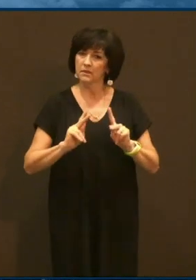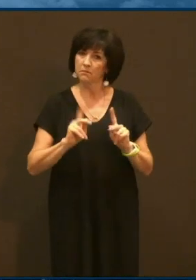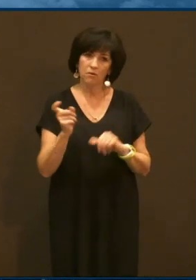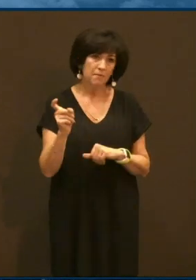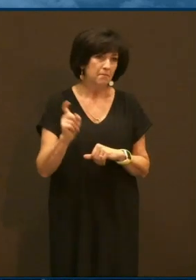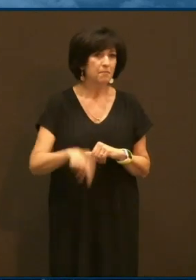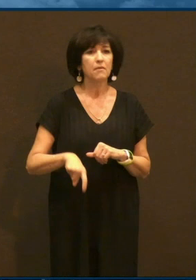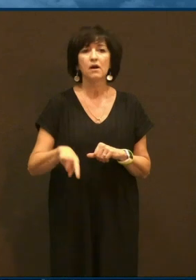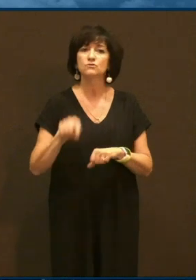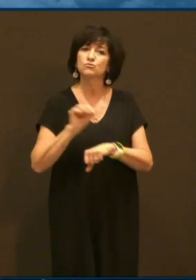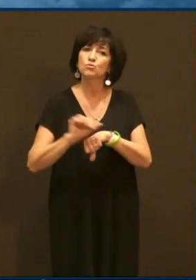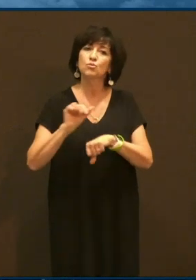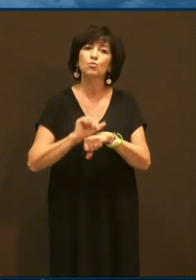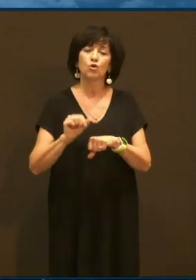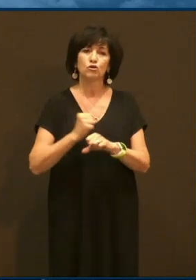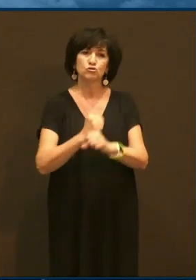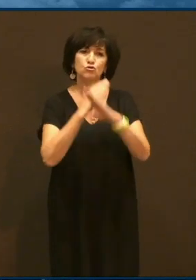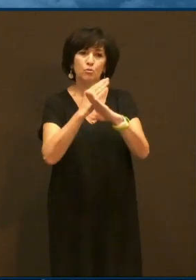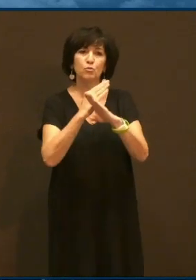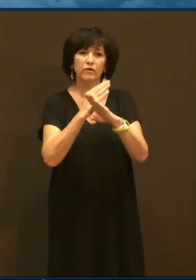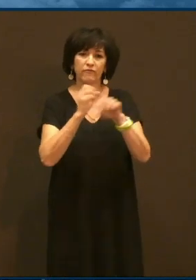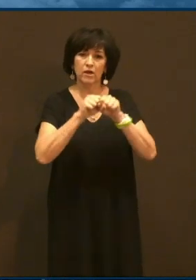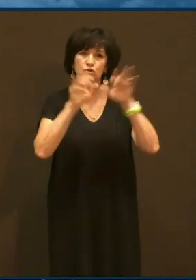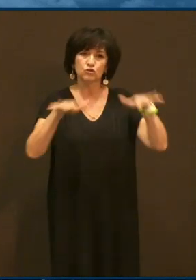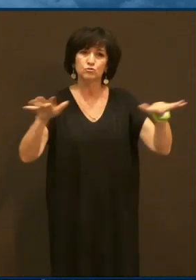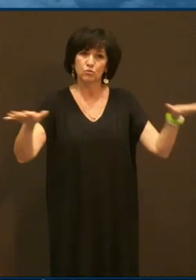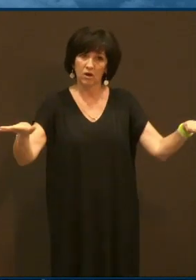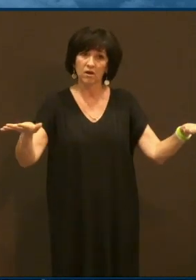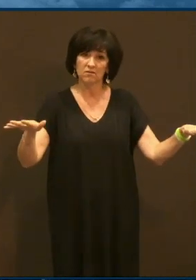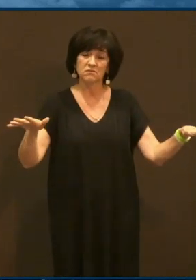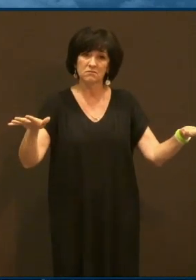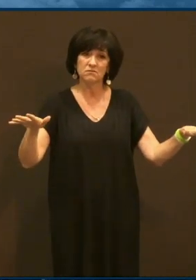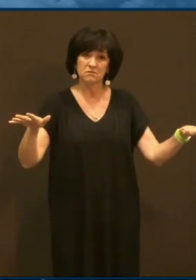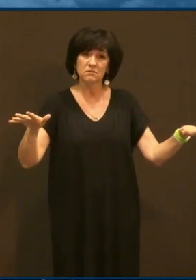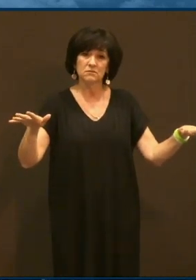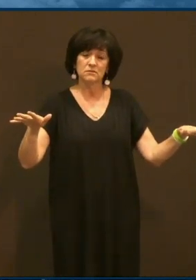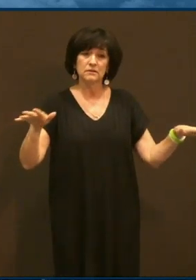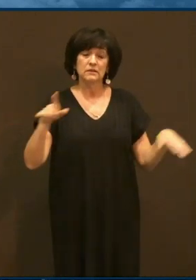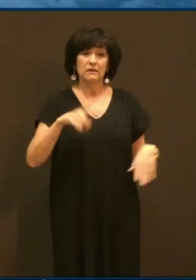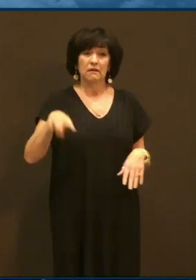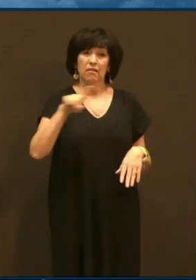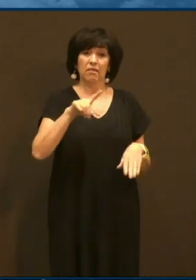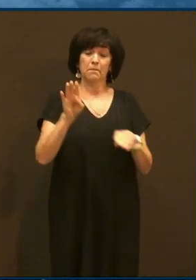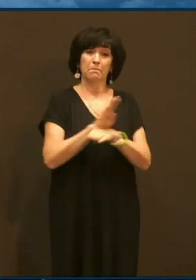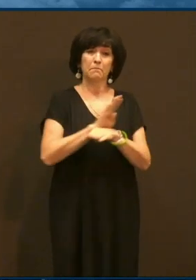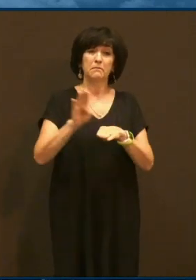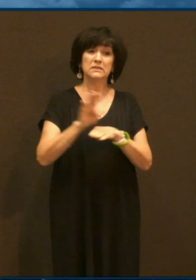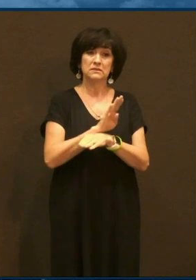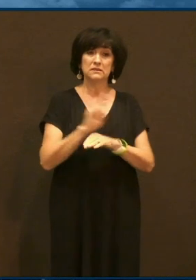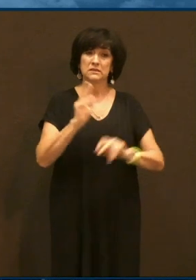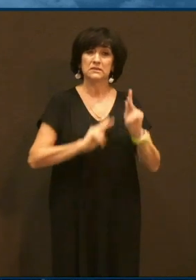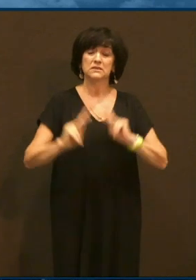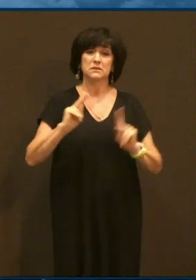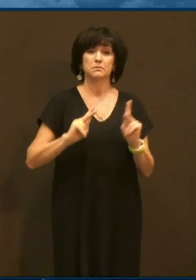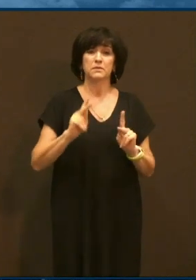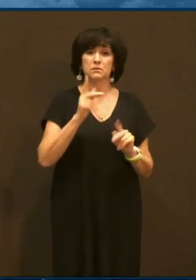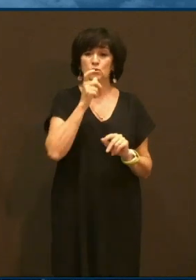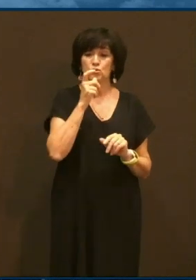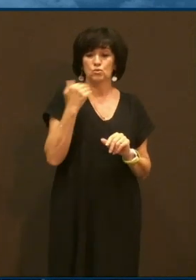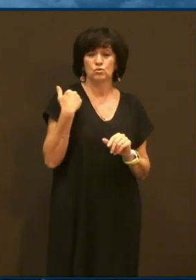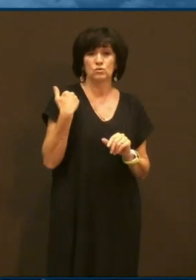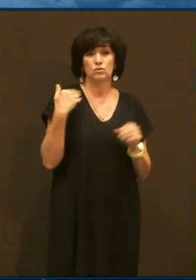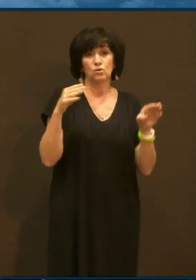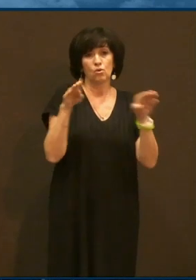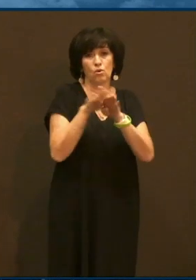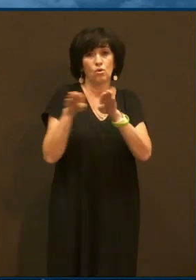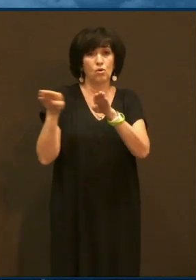long term. There's been a high price that's been paid, particularly in the business and economic sector, by individuals